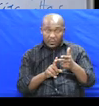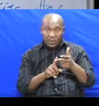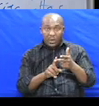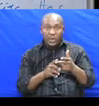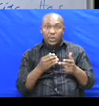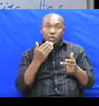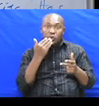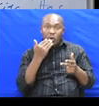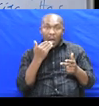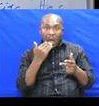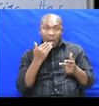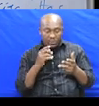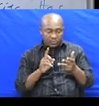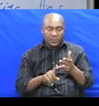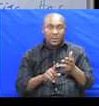sugar,